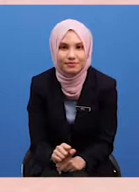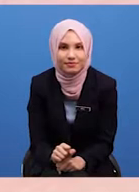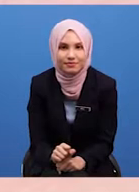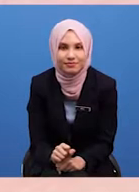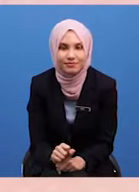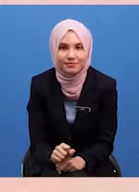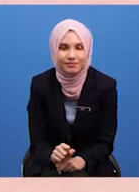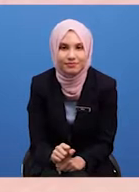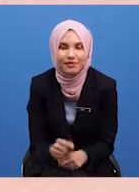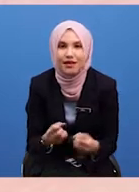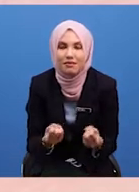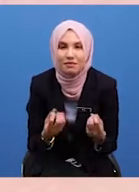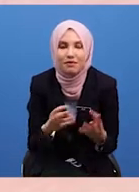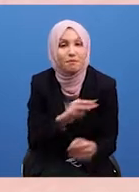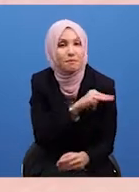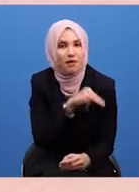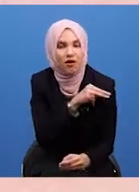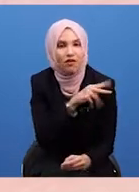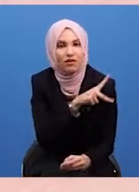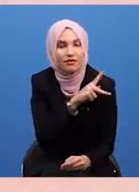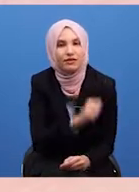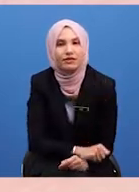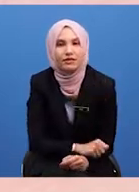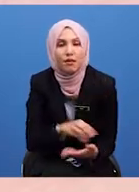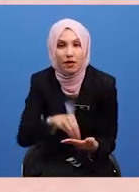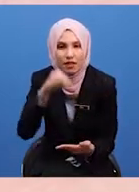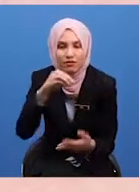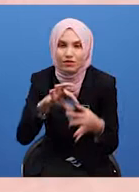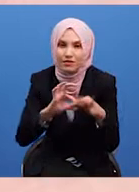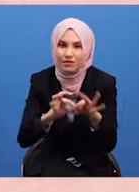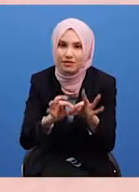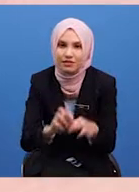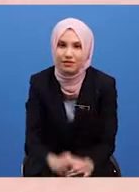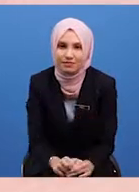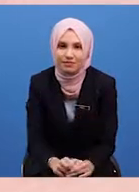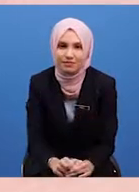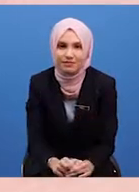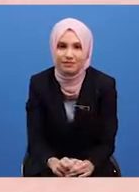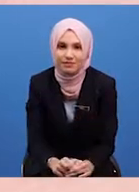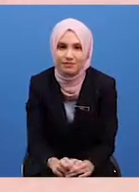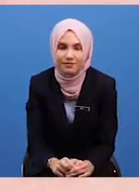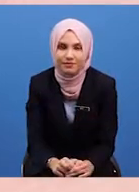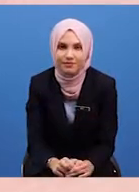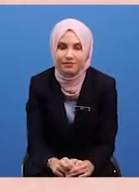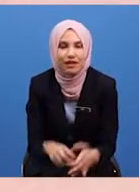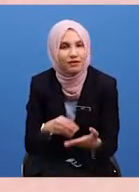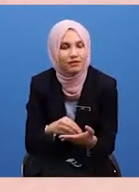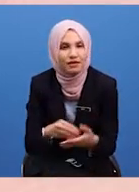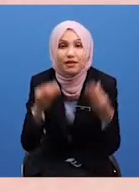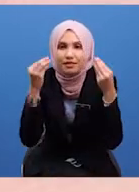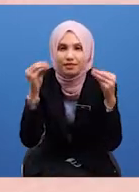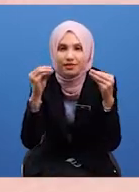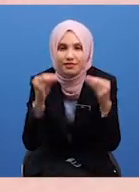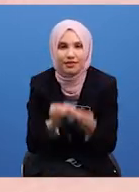There are few moral values that we can learn from this story. This story teaches us to